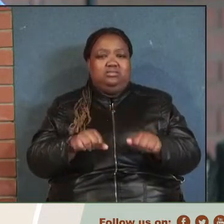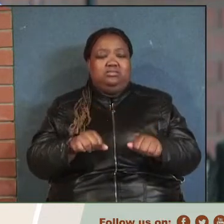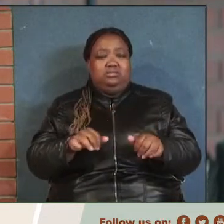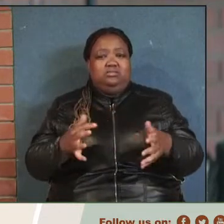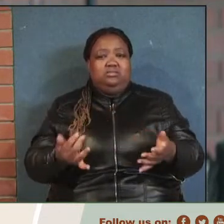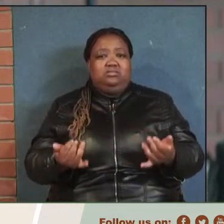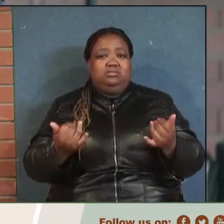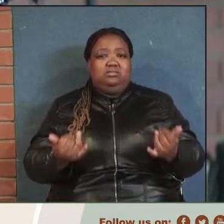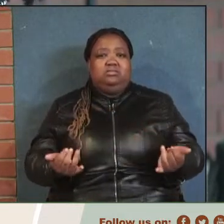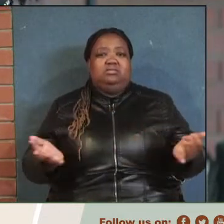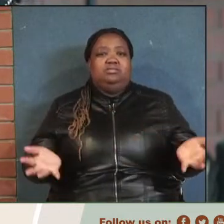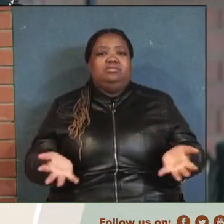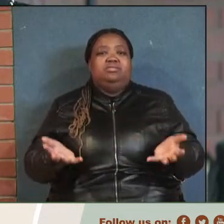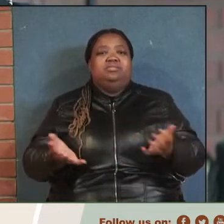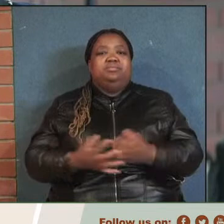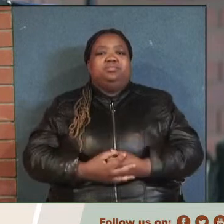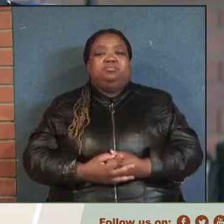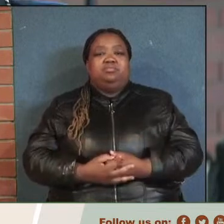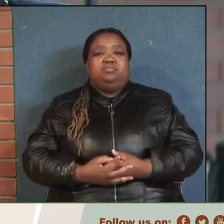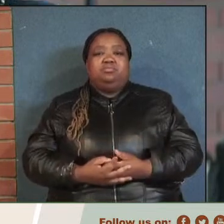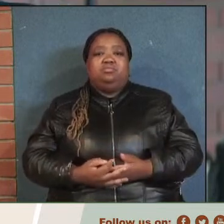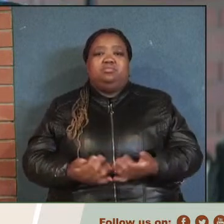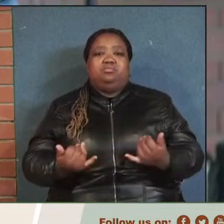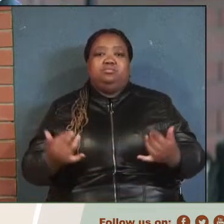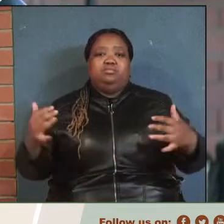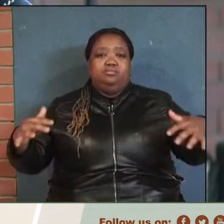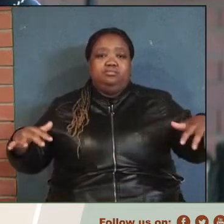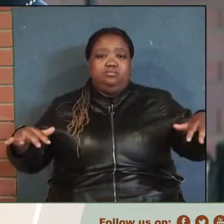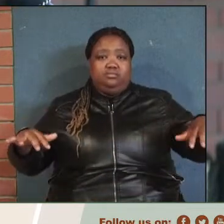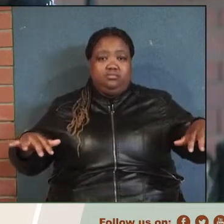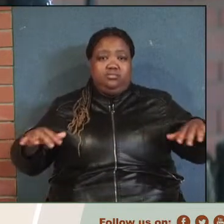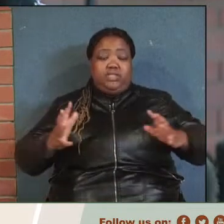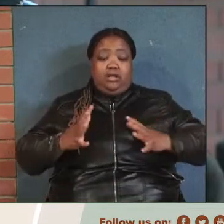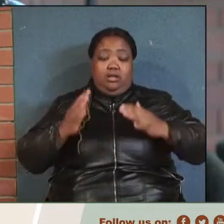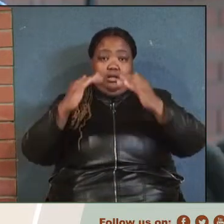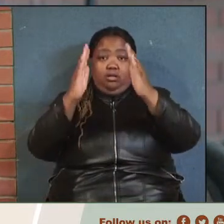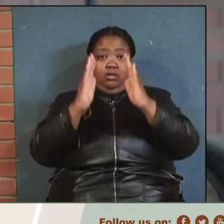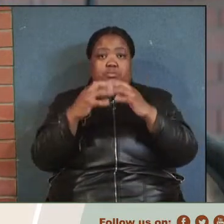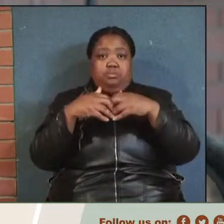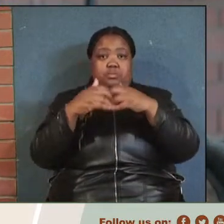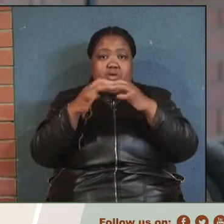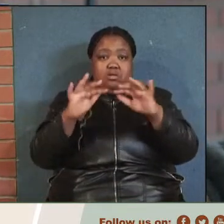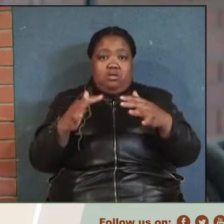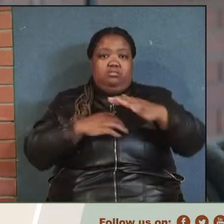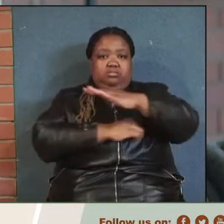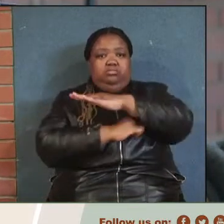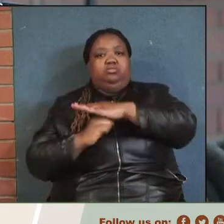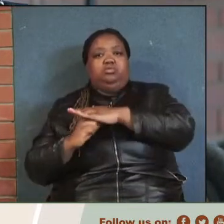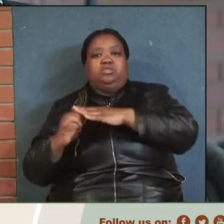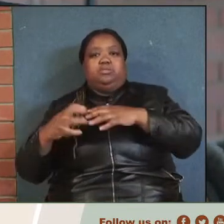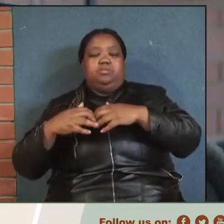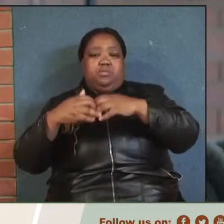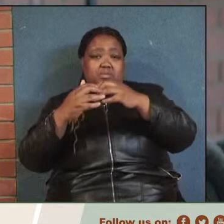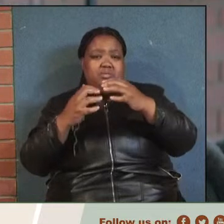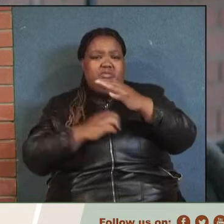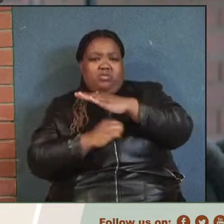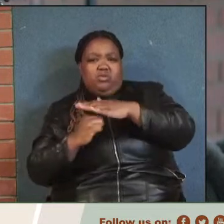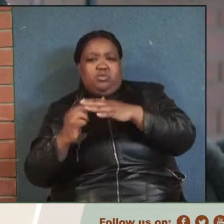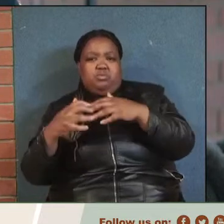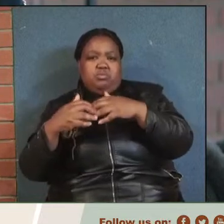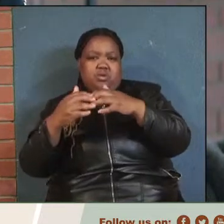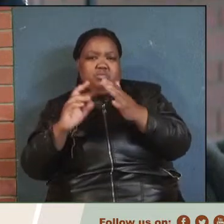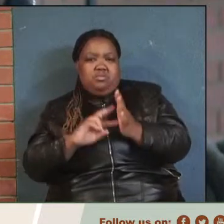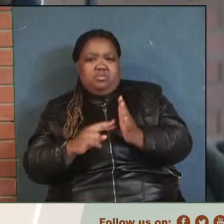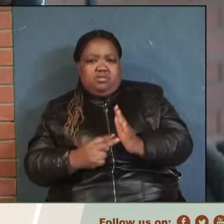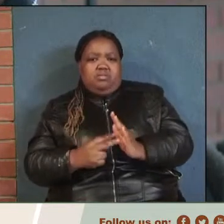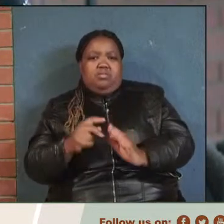that, firstly, for there to be a house, the house has a foundation. And for there to be a foundation, there has to be a plan. To not waste any more time,